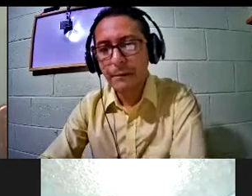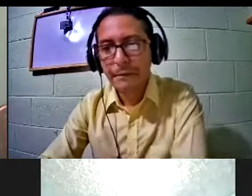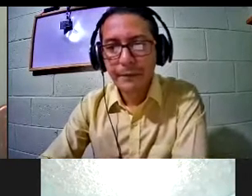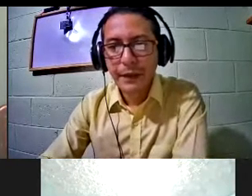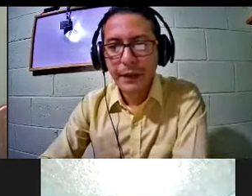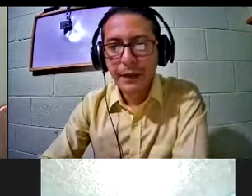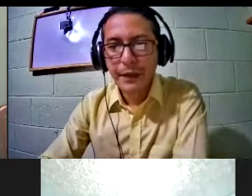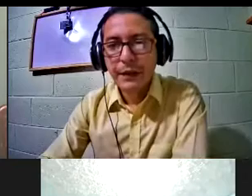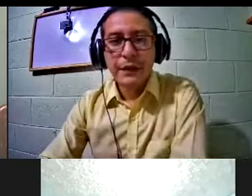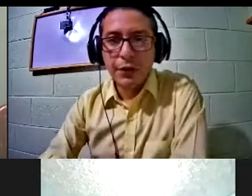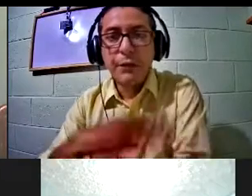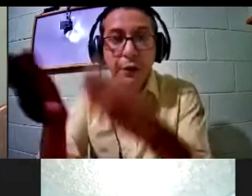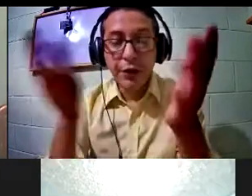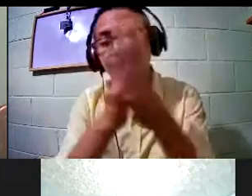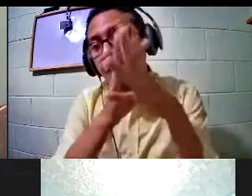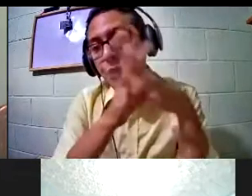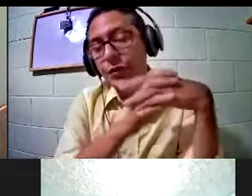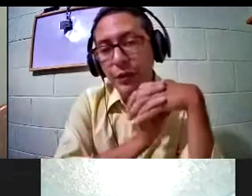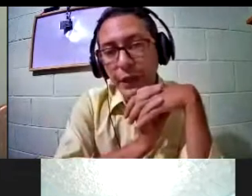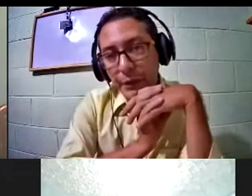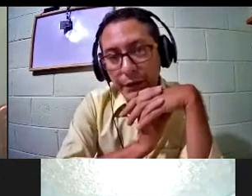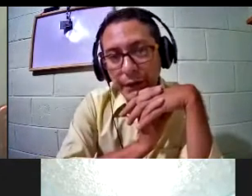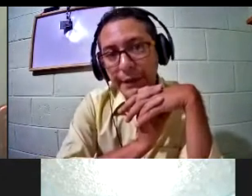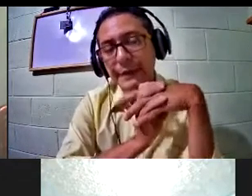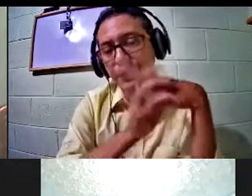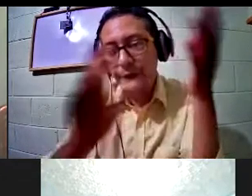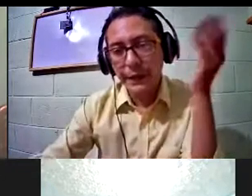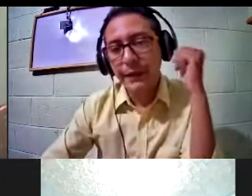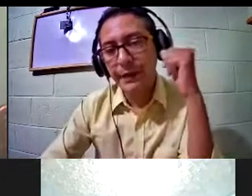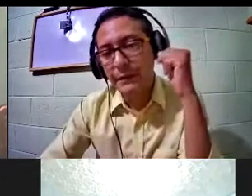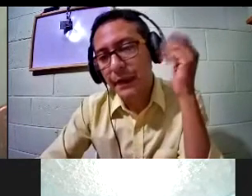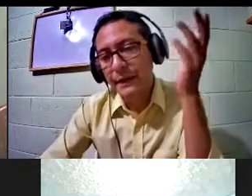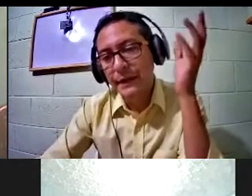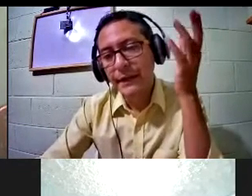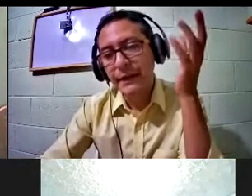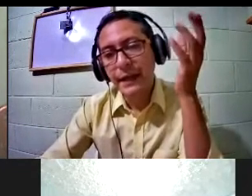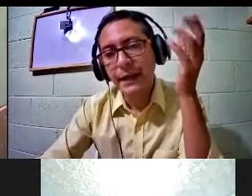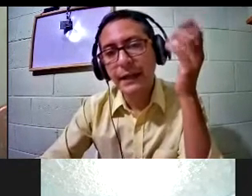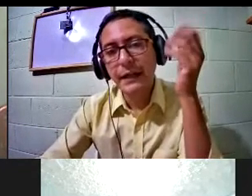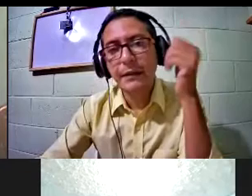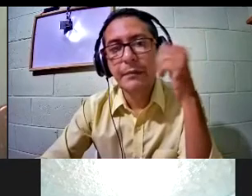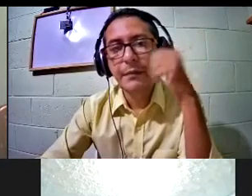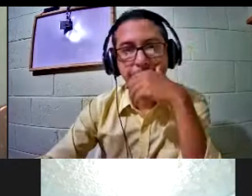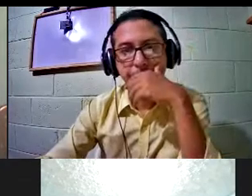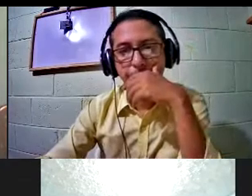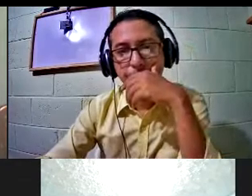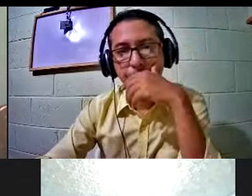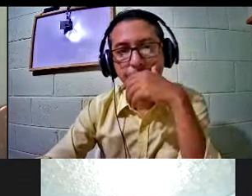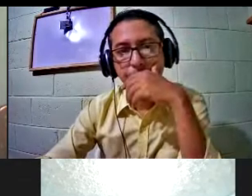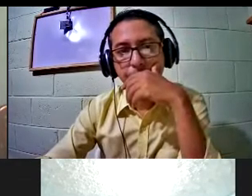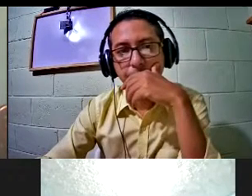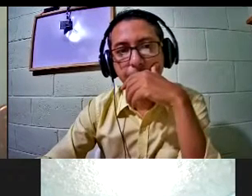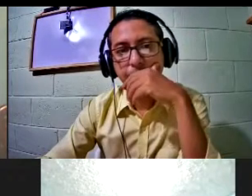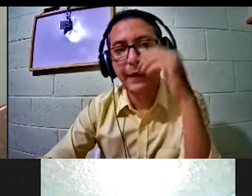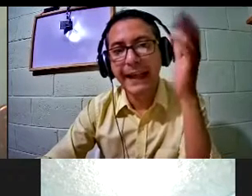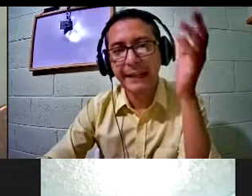Well, today we are going to continue talking about activities. Well, activities, but a little bit different, because we are going to